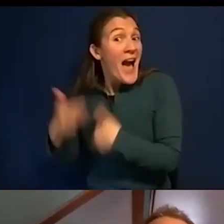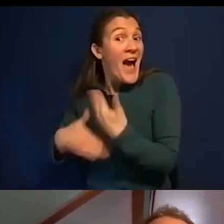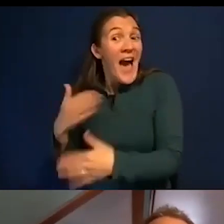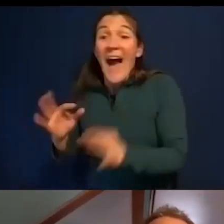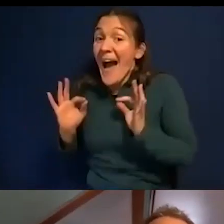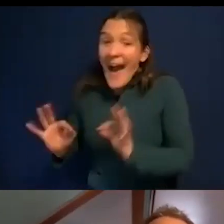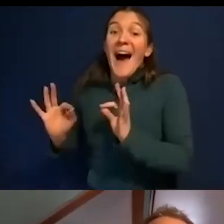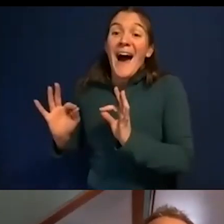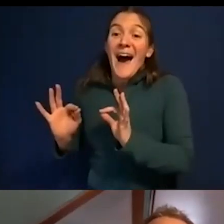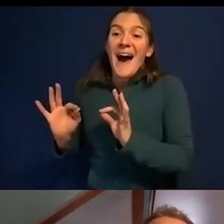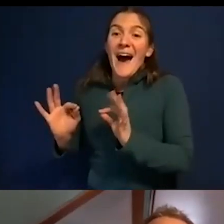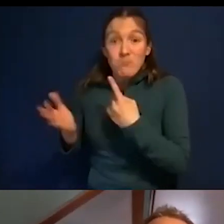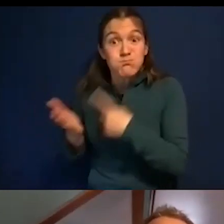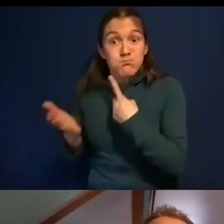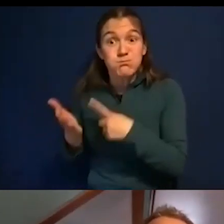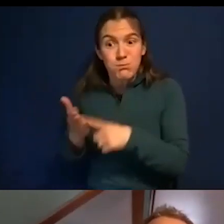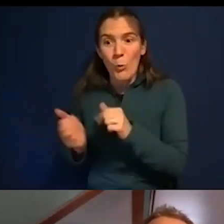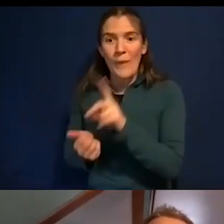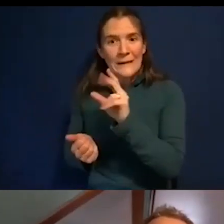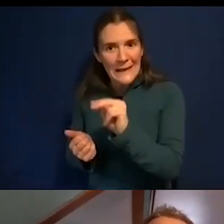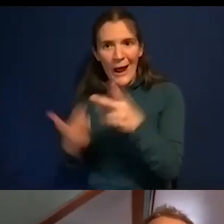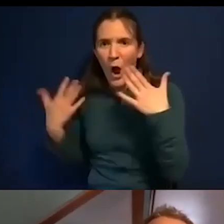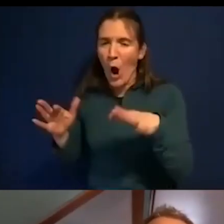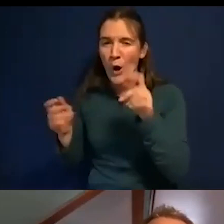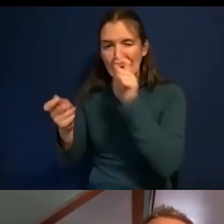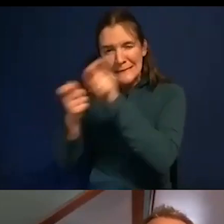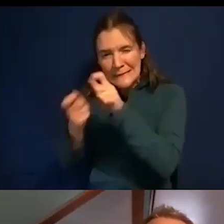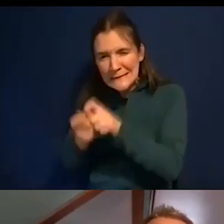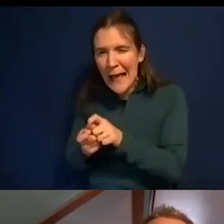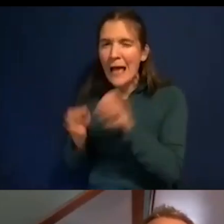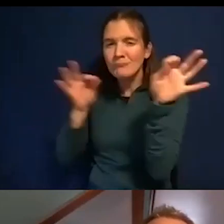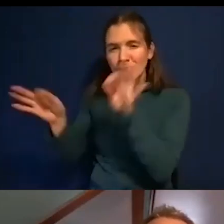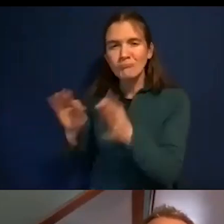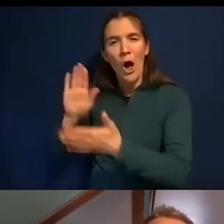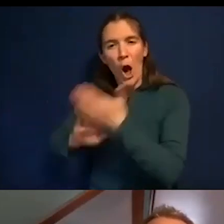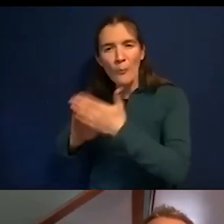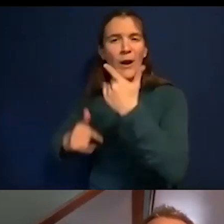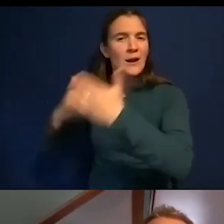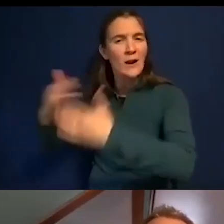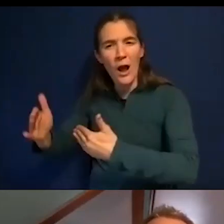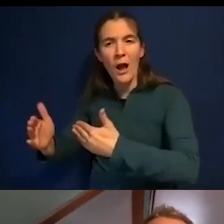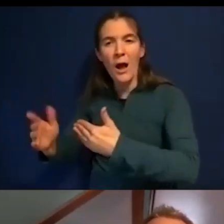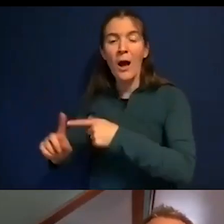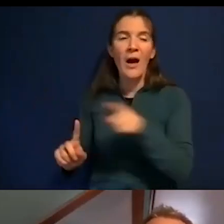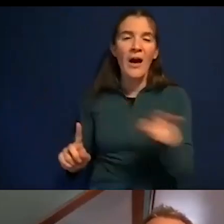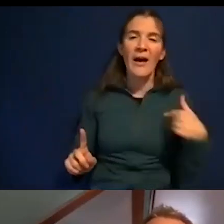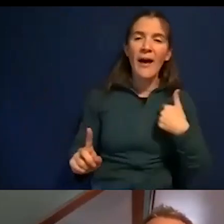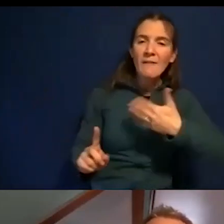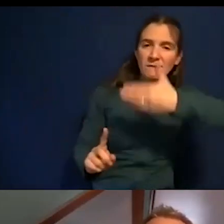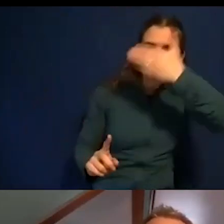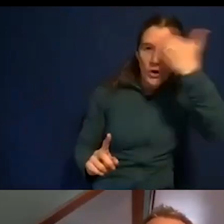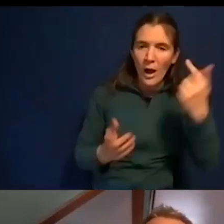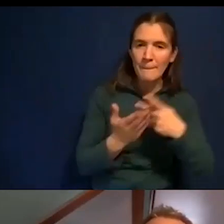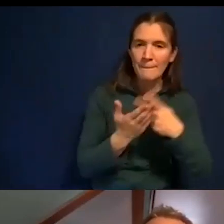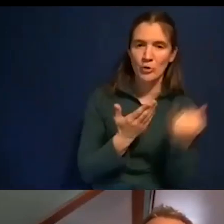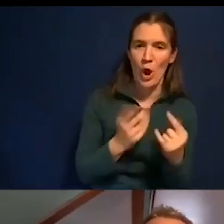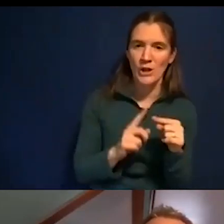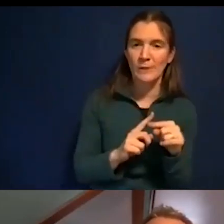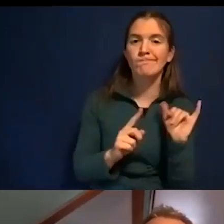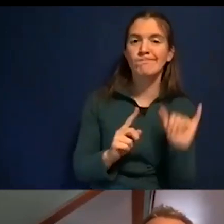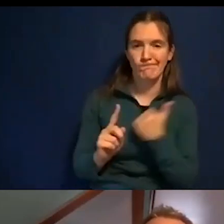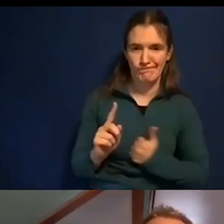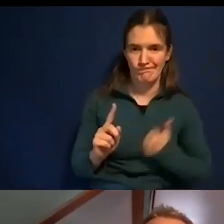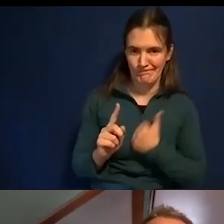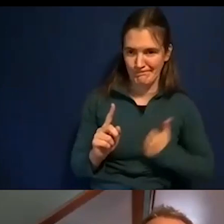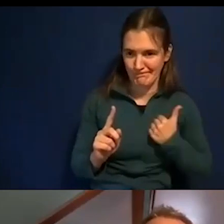you know, spent good time, Dan did, on describing the operating budget that's proposed for the utilities. And we spent a little bit of time on talking